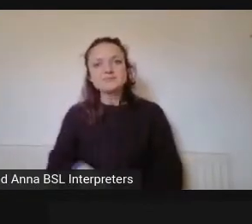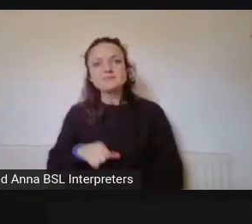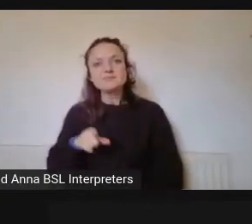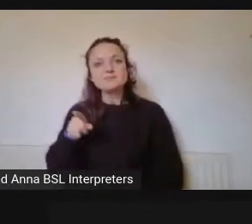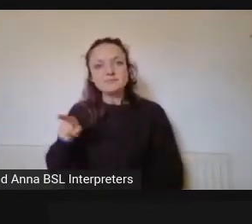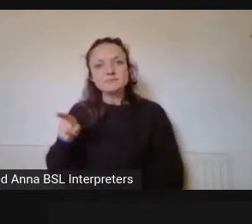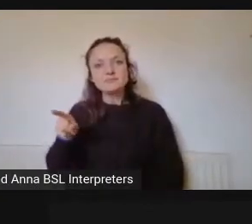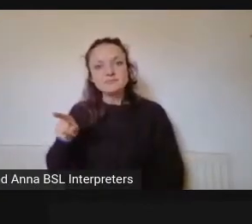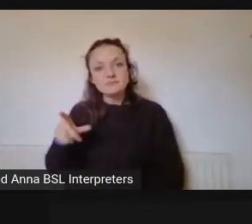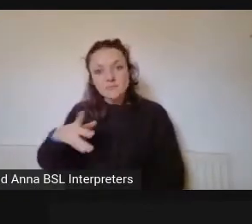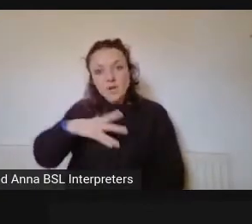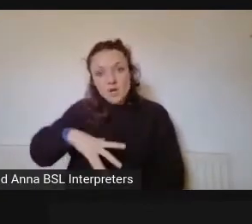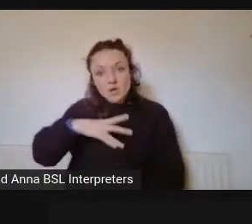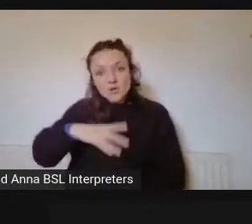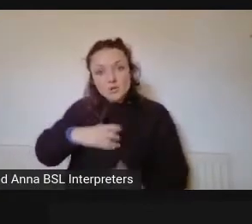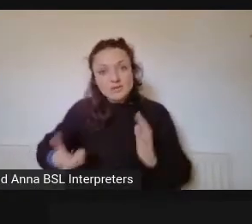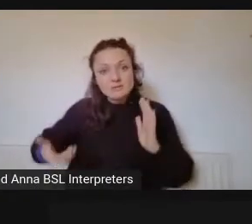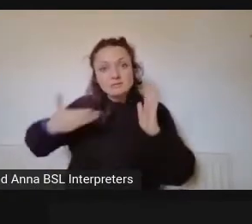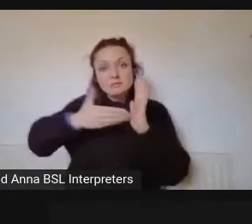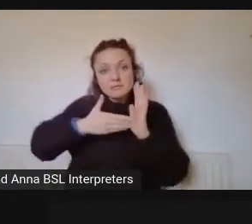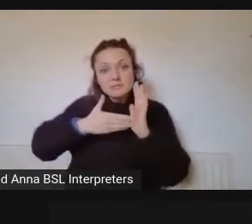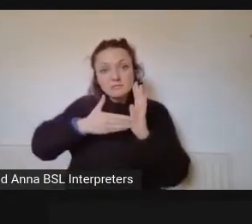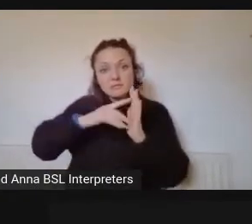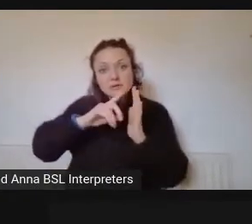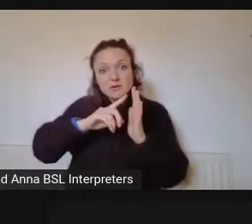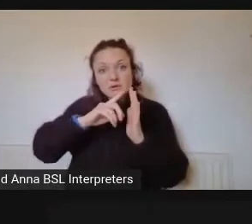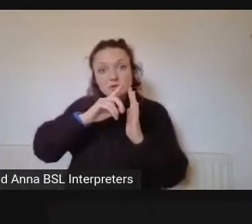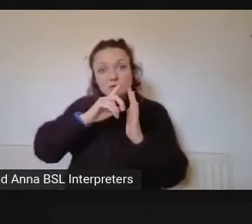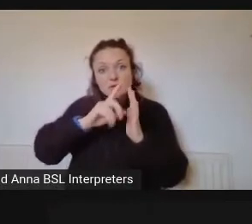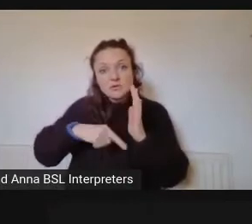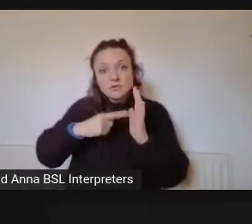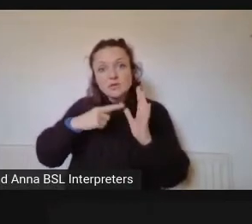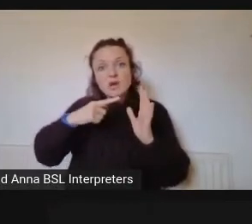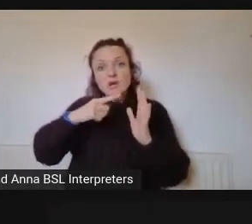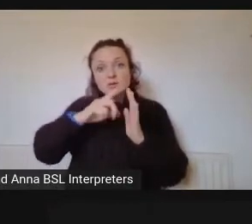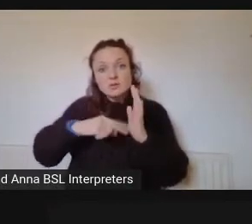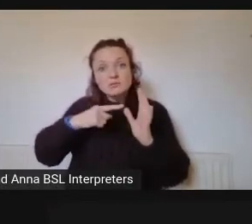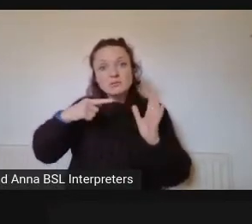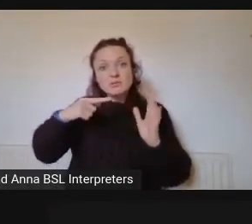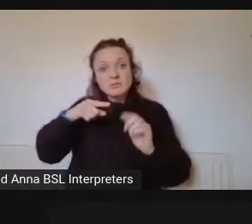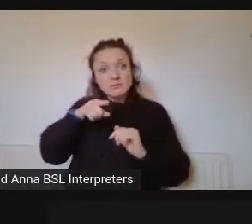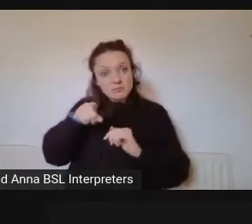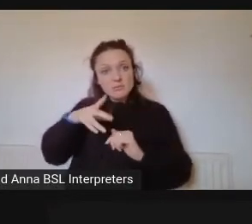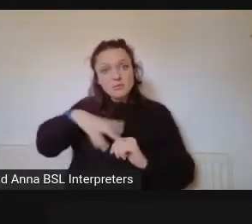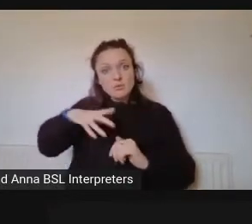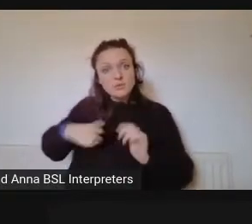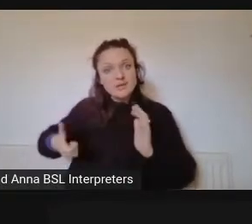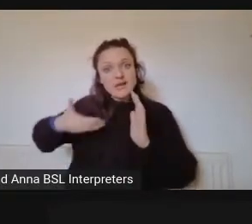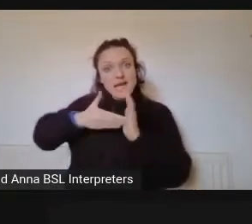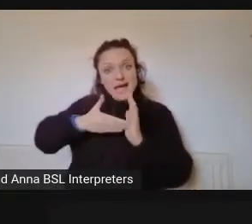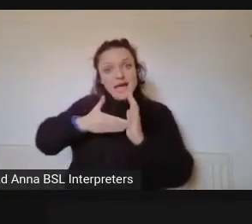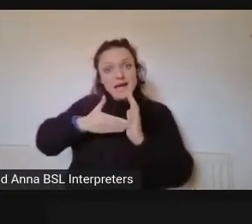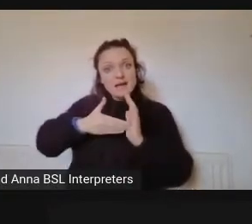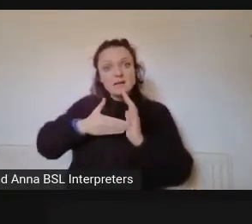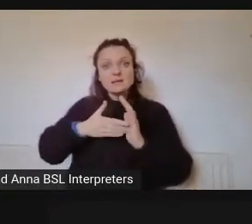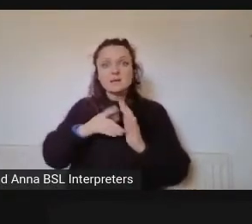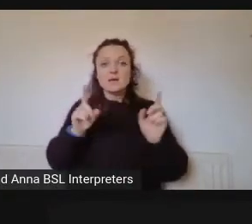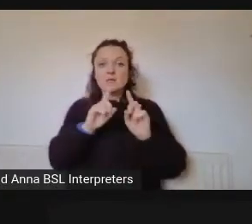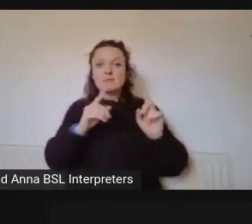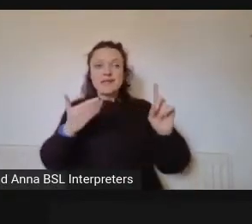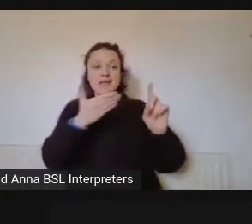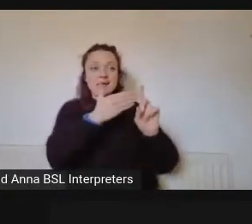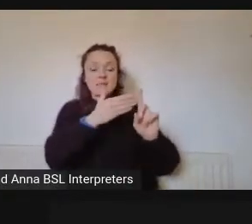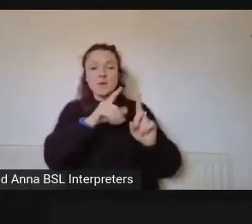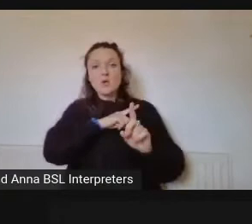terms of actually the work of the company and what the app is now sort of attempting? Because I feel like you're using some of this